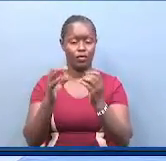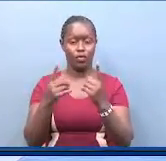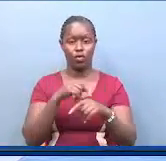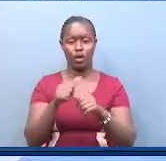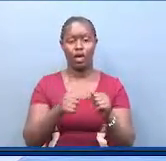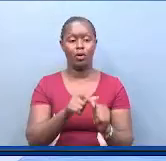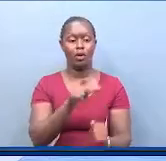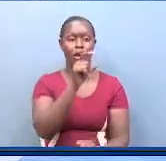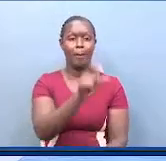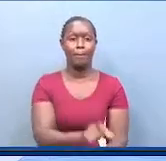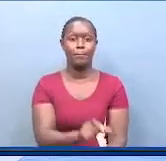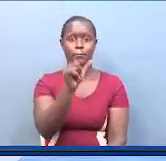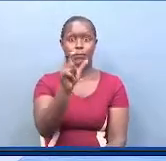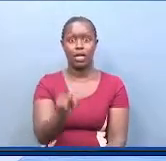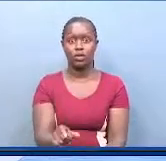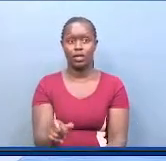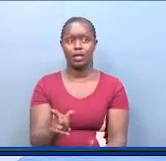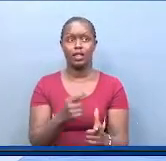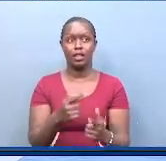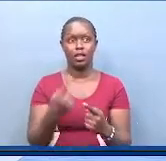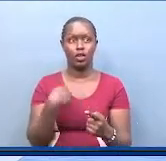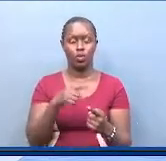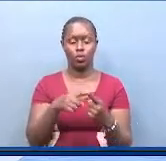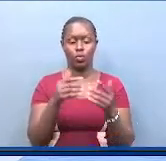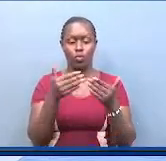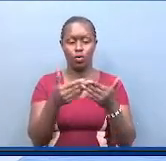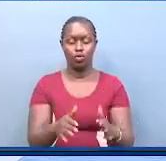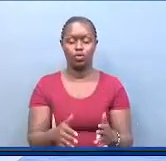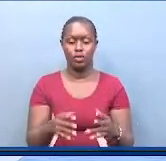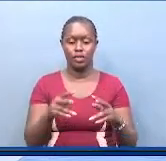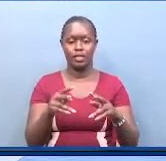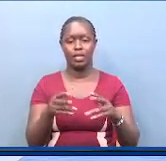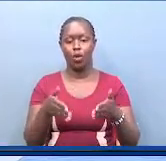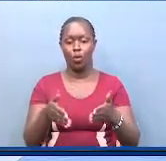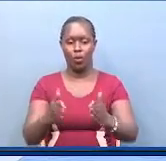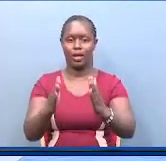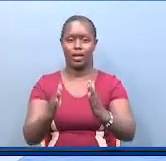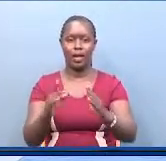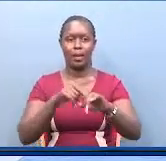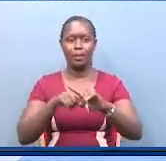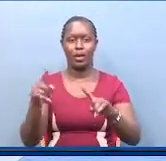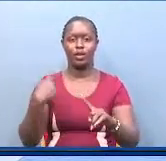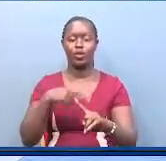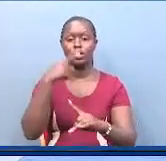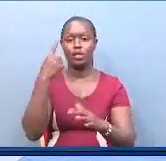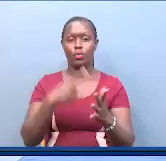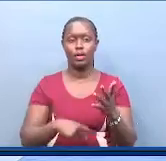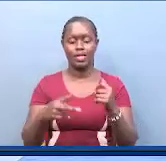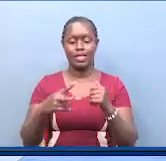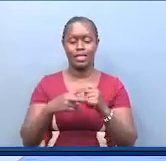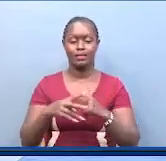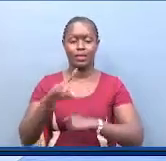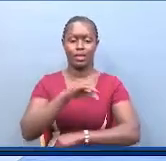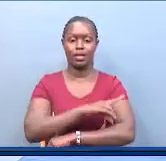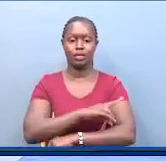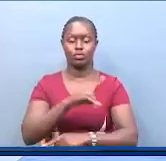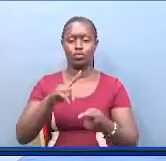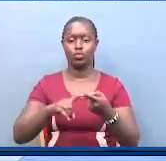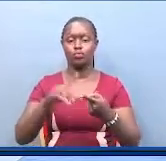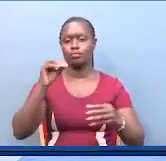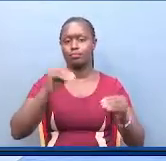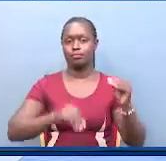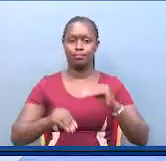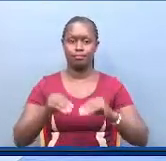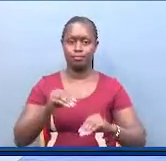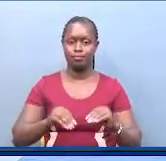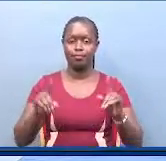personalities, I think we are going to lose track. What we are seeing here, 7 days to the election,